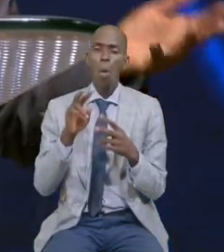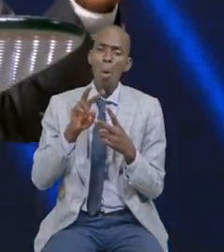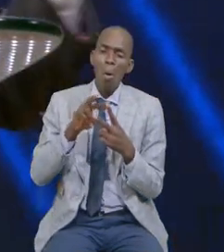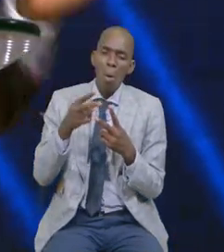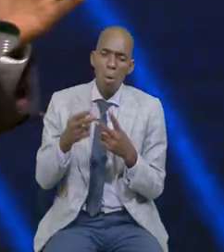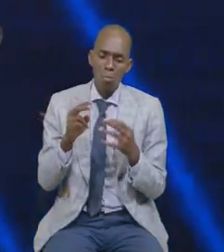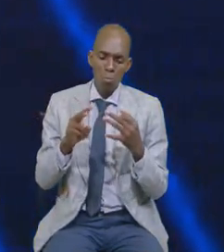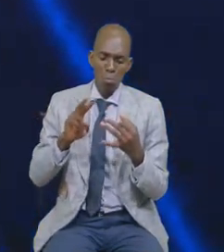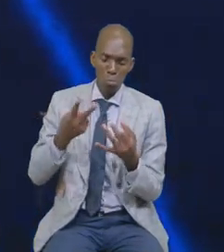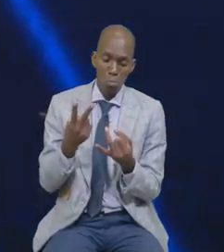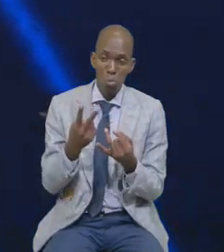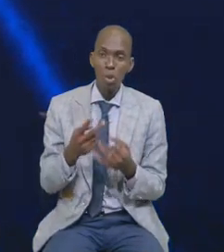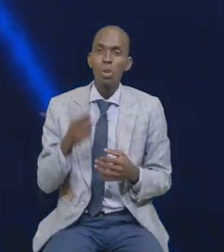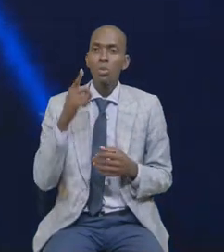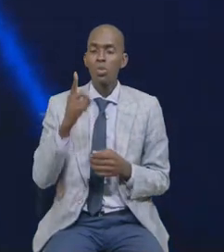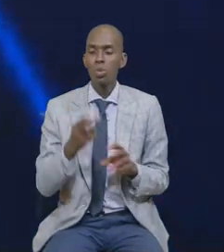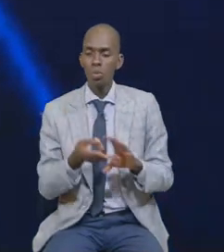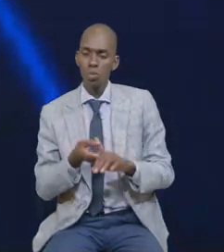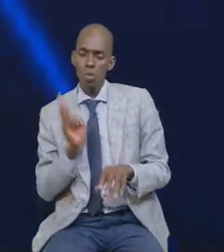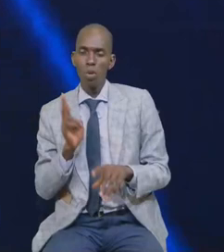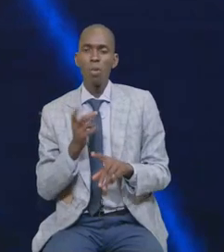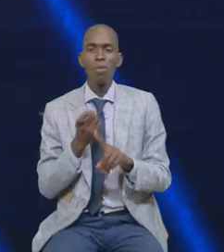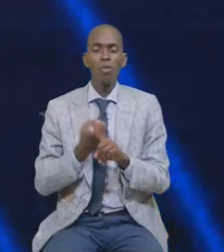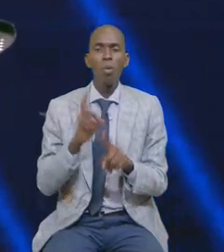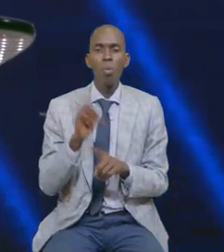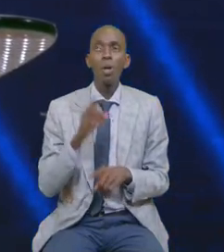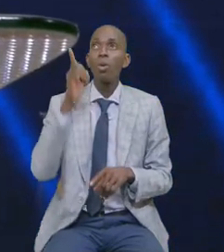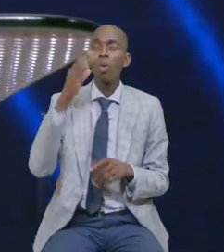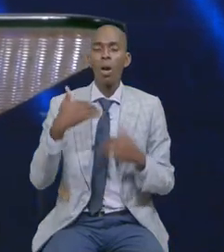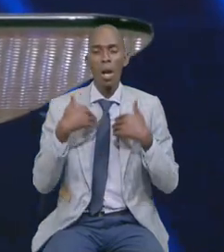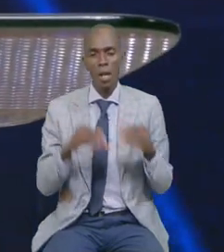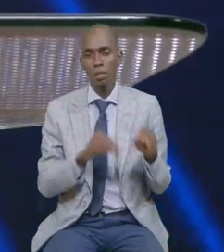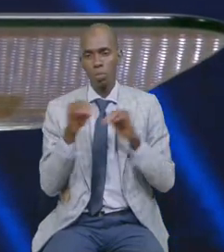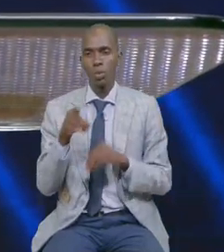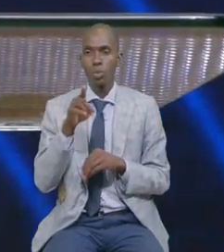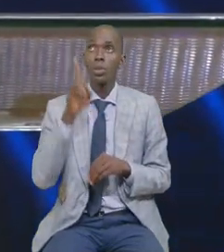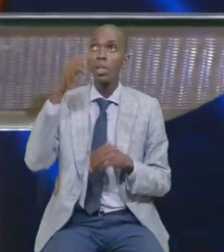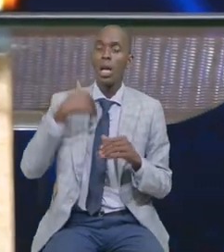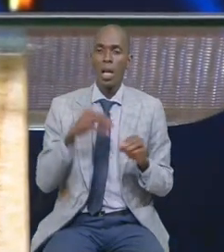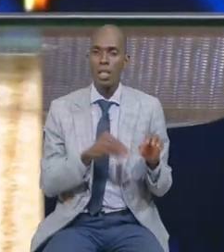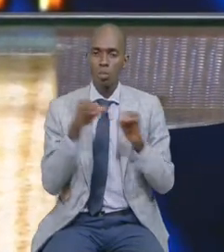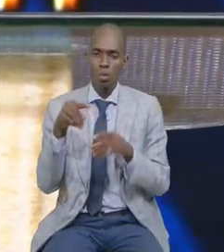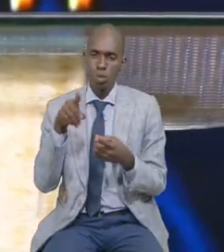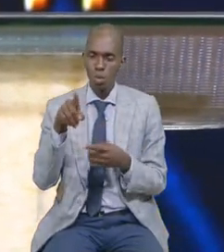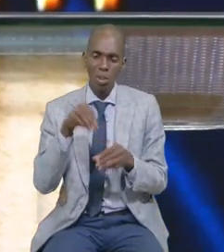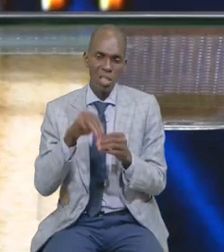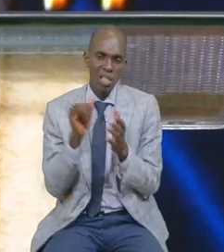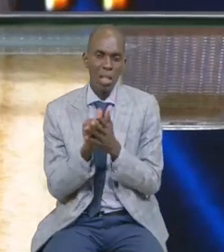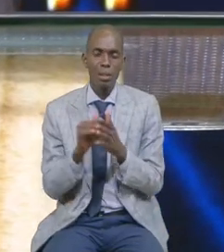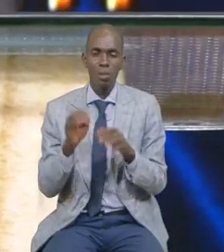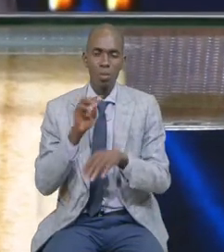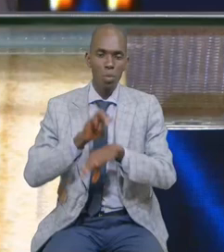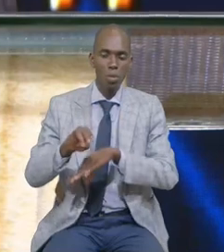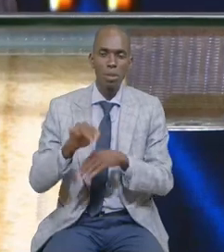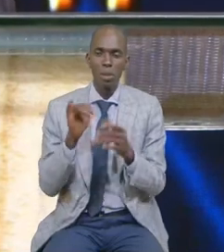of where God has placed you. He's placed you in that ministry. He's placed you in that family. He's placed you in a place